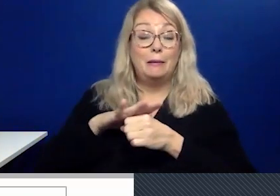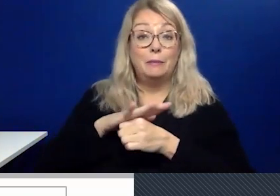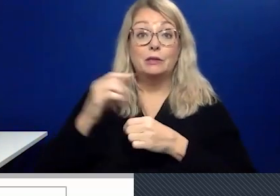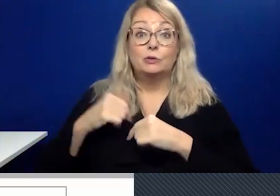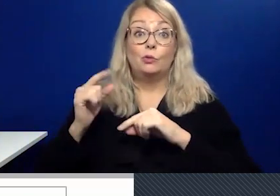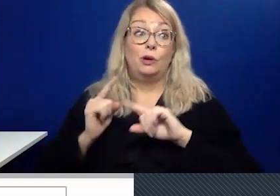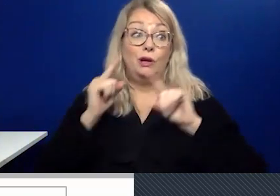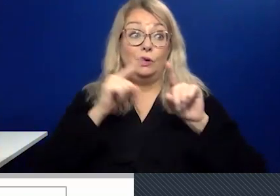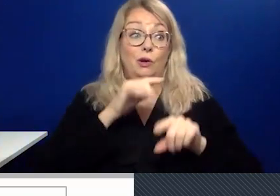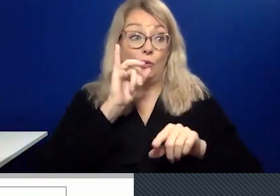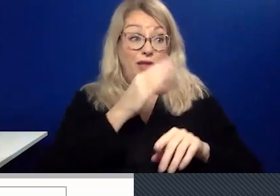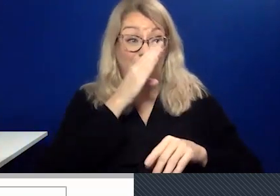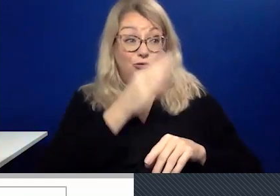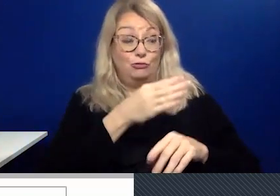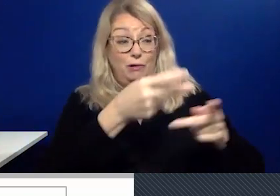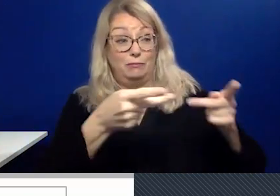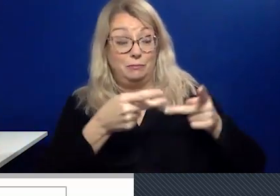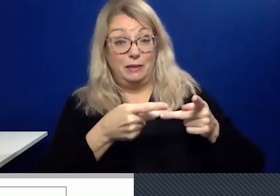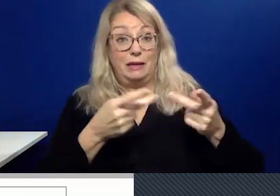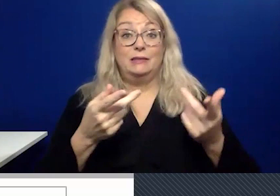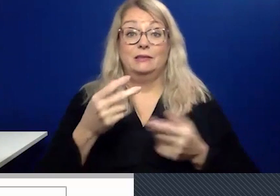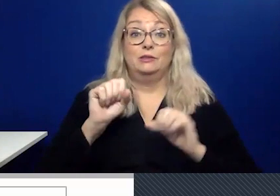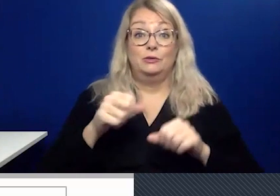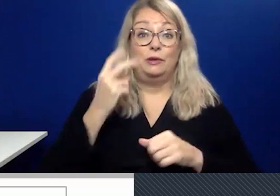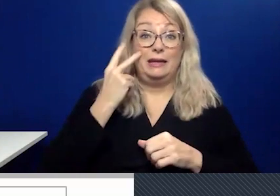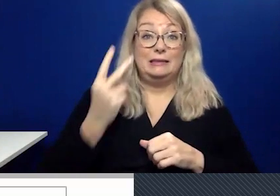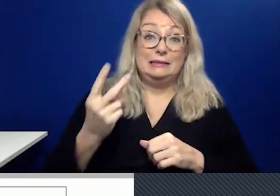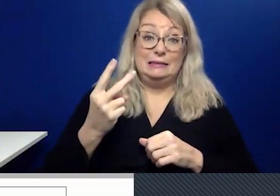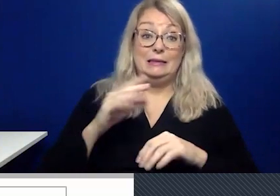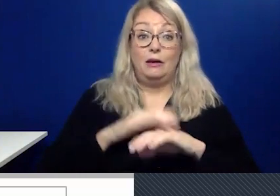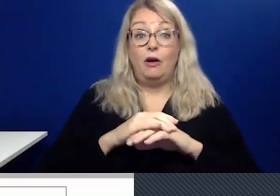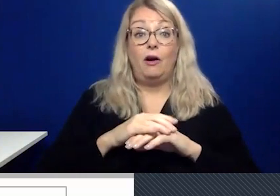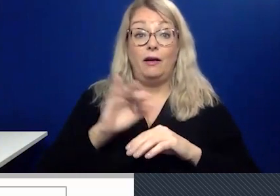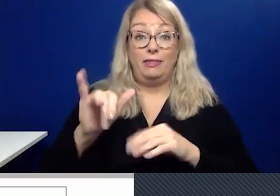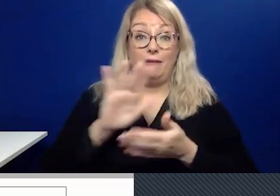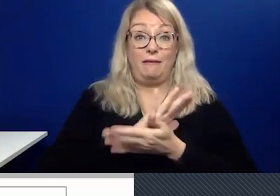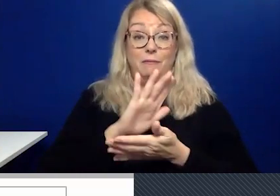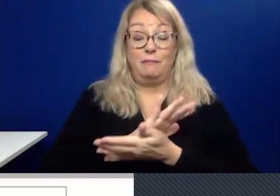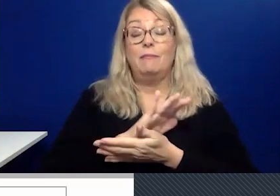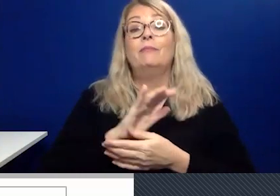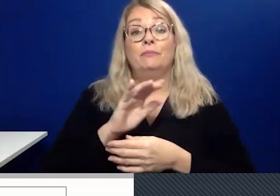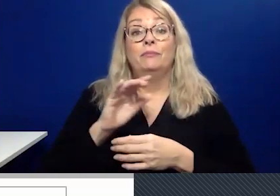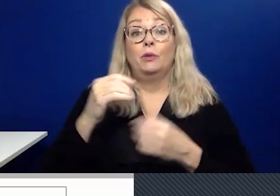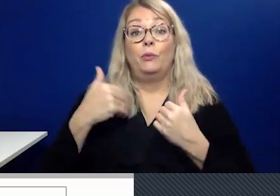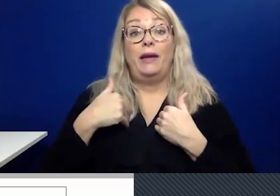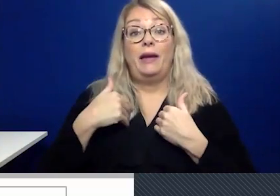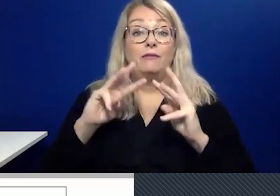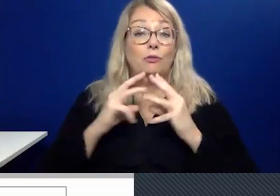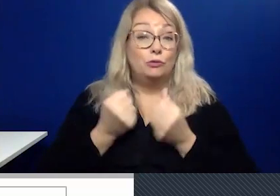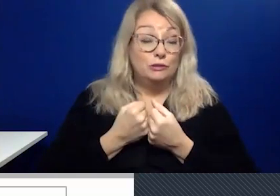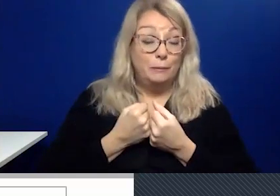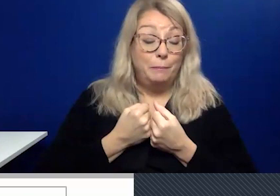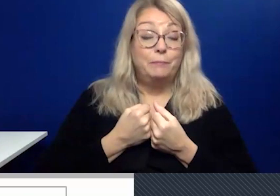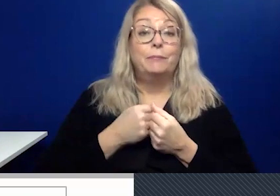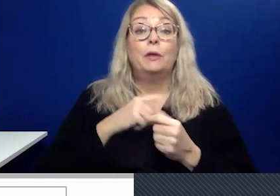and you see it on the flyer. We have an application and orientation workshop. So when they come to the class or when they come to one of these